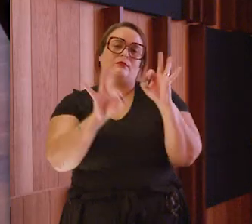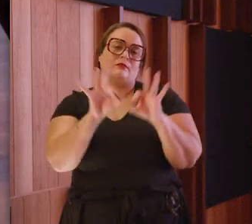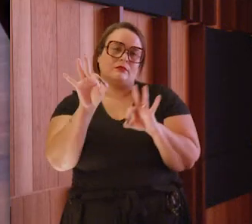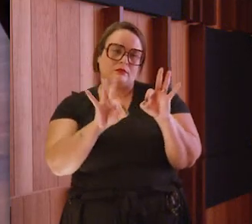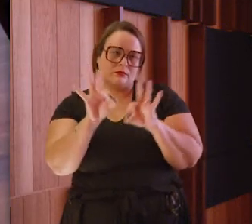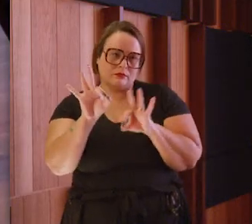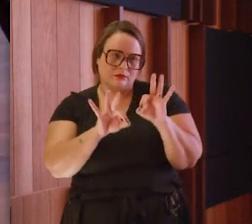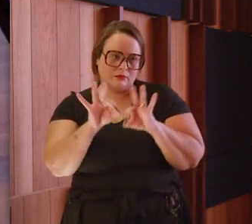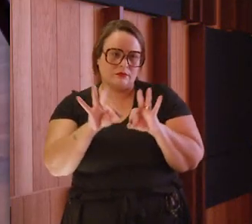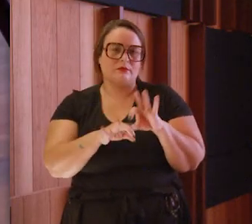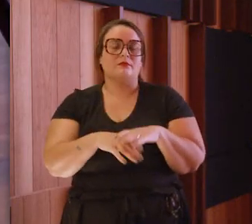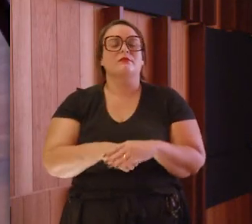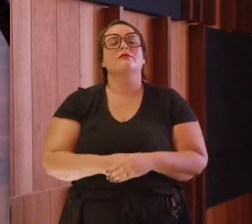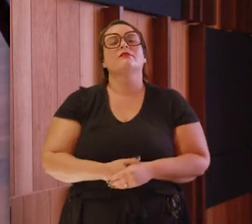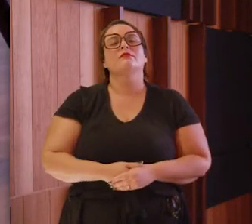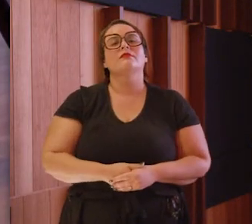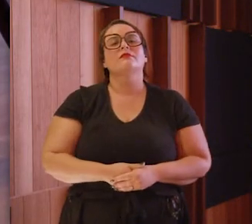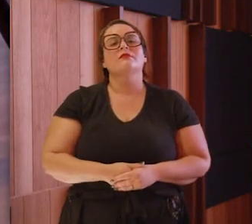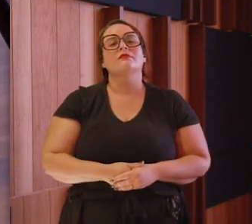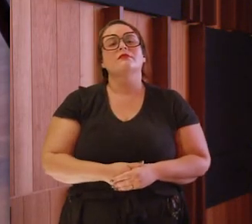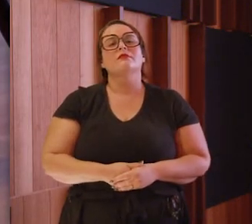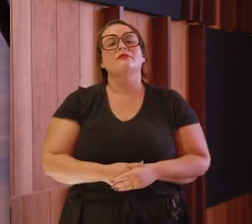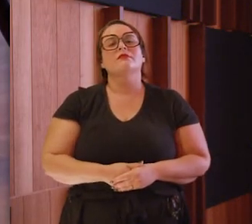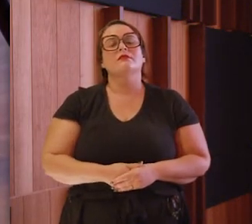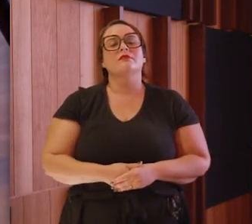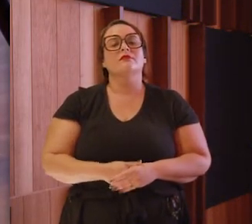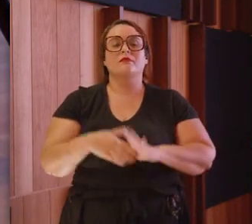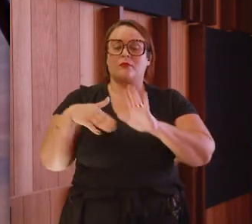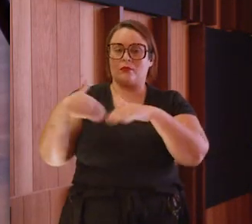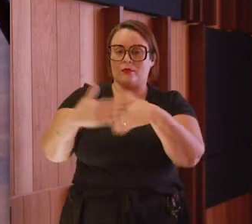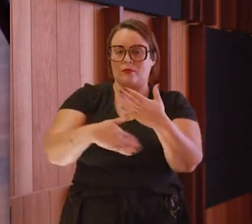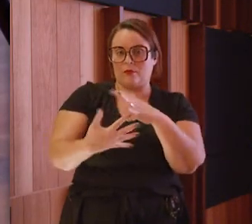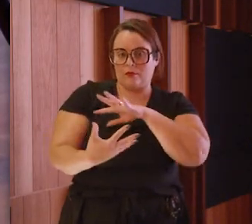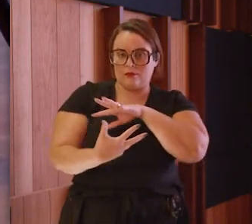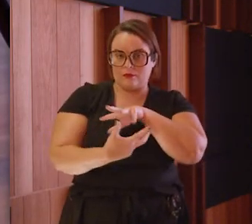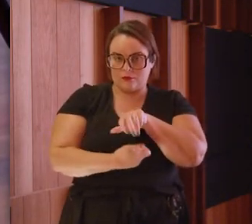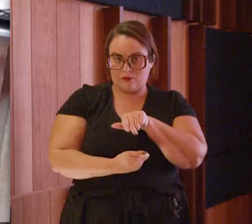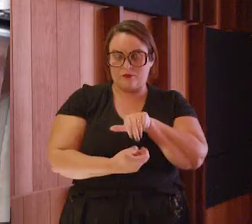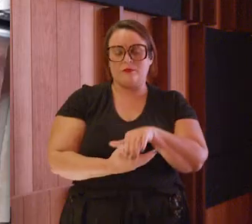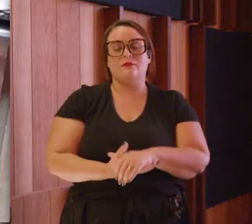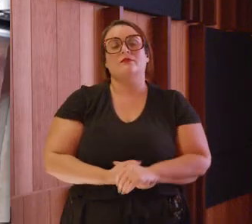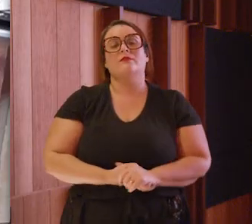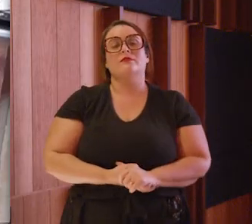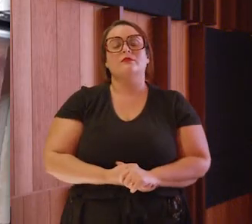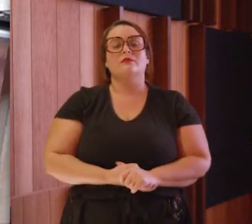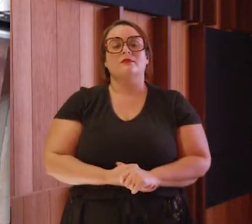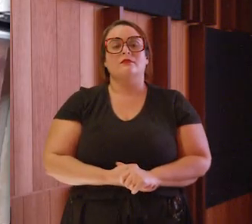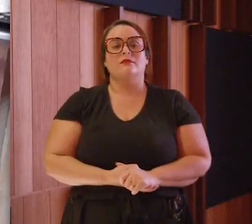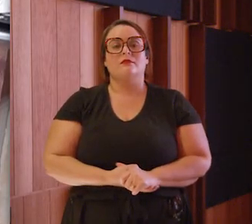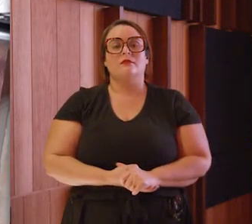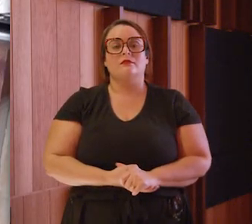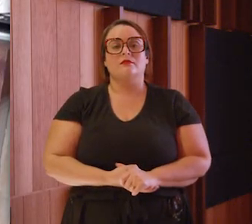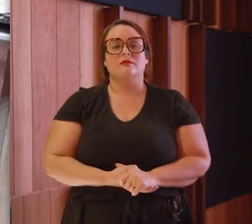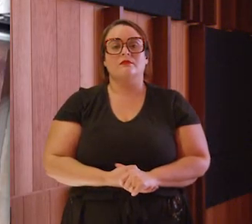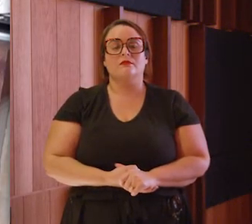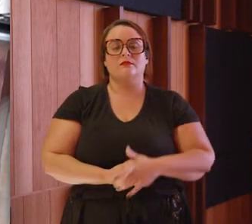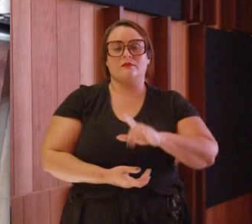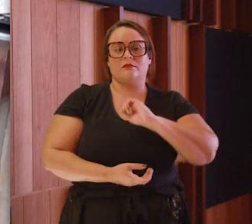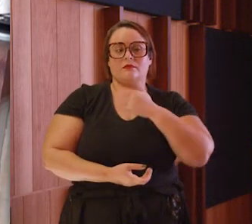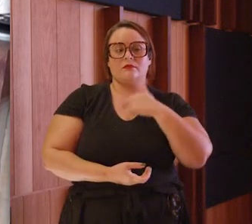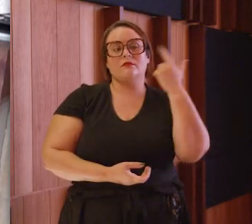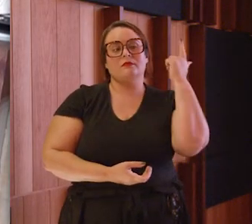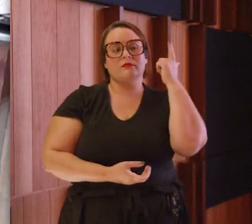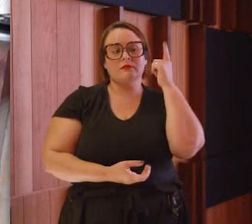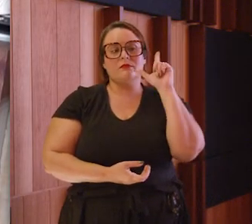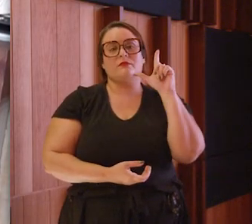for not having a top-up tax here, even if we have subsidies, subvenções, etc. But that's a worthy exercise for the inbounds. And for